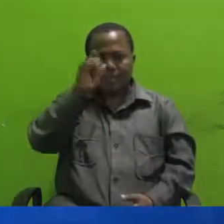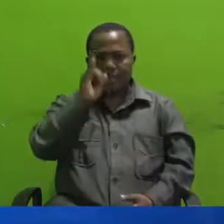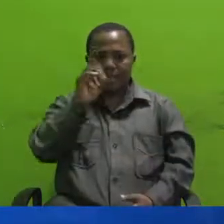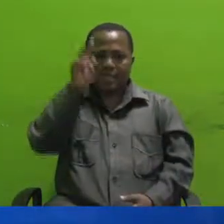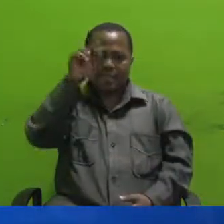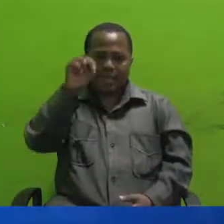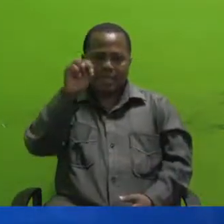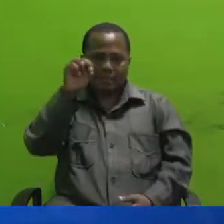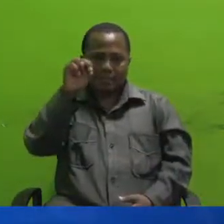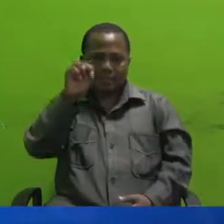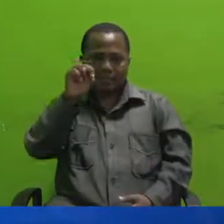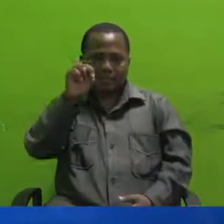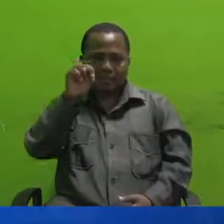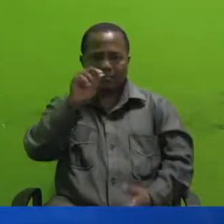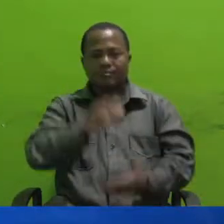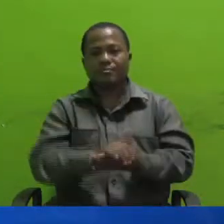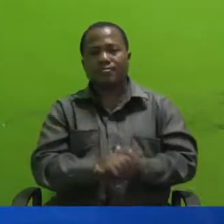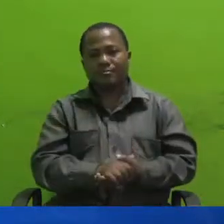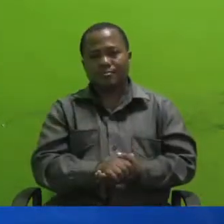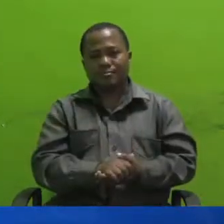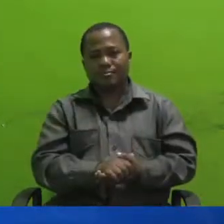sine squared